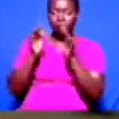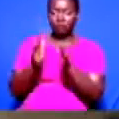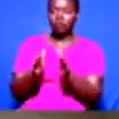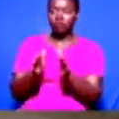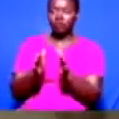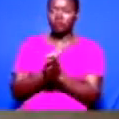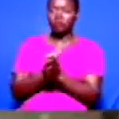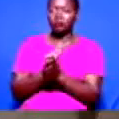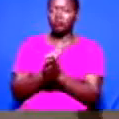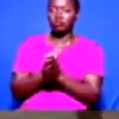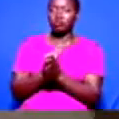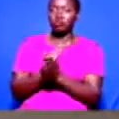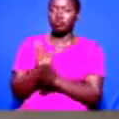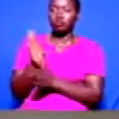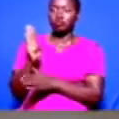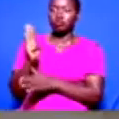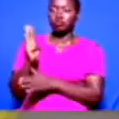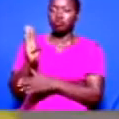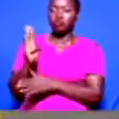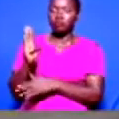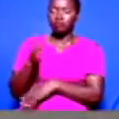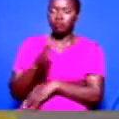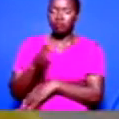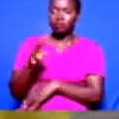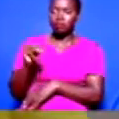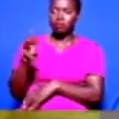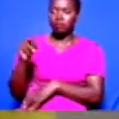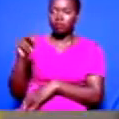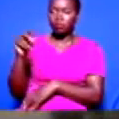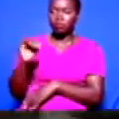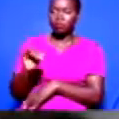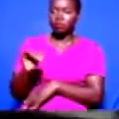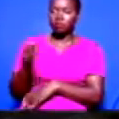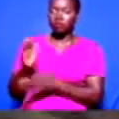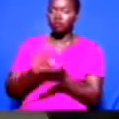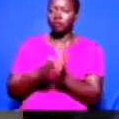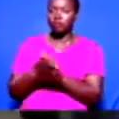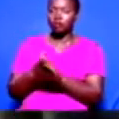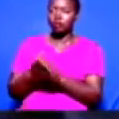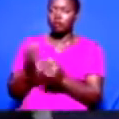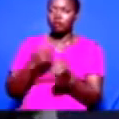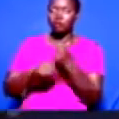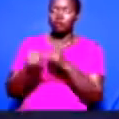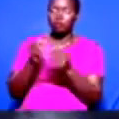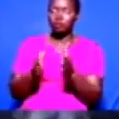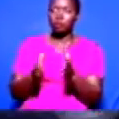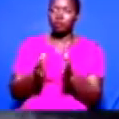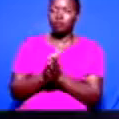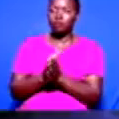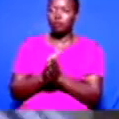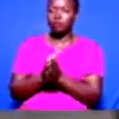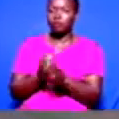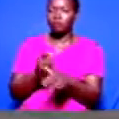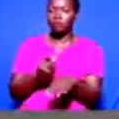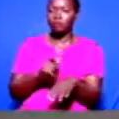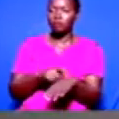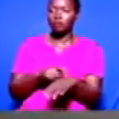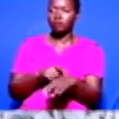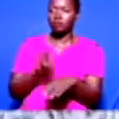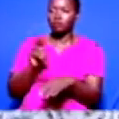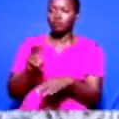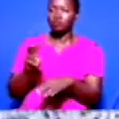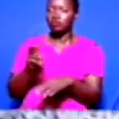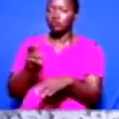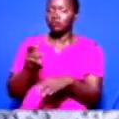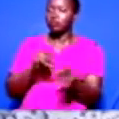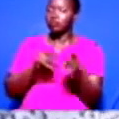Boniface Mwangi, going through his journey and how he became an activist. And while you're seeing this journey,